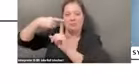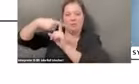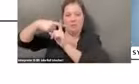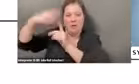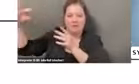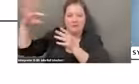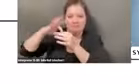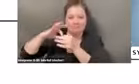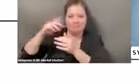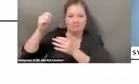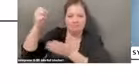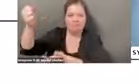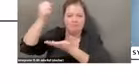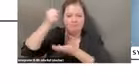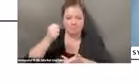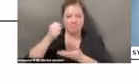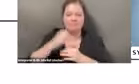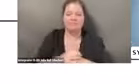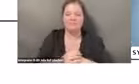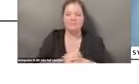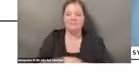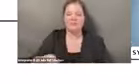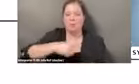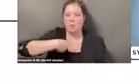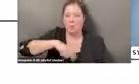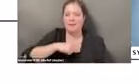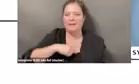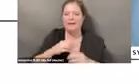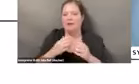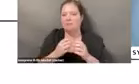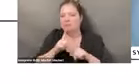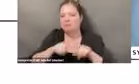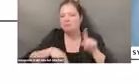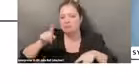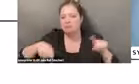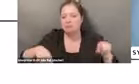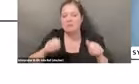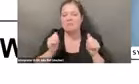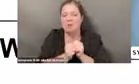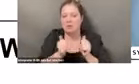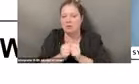cooperation partnership in vocational education and training.